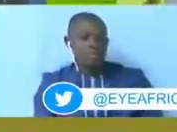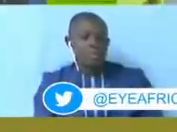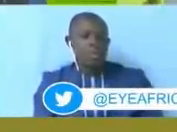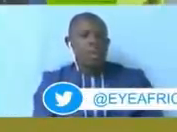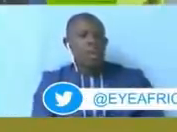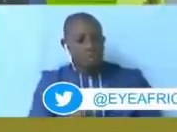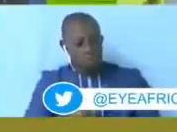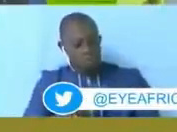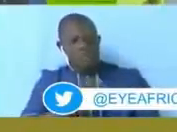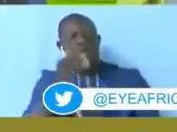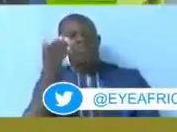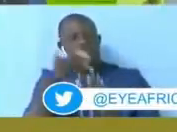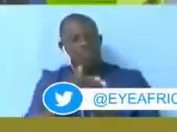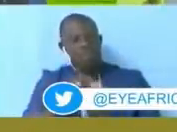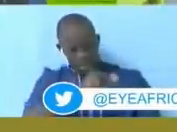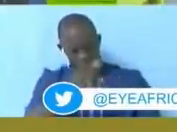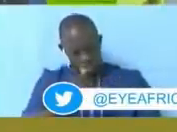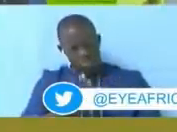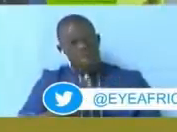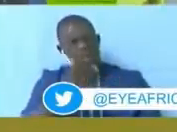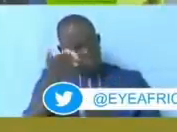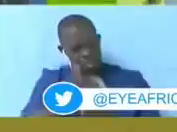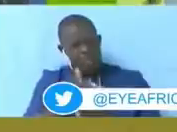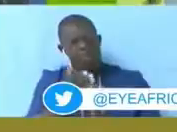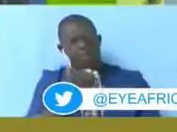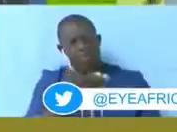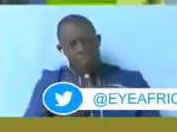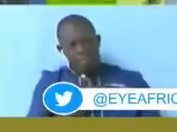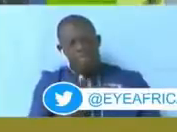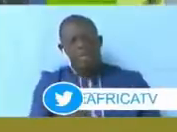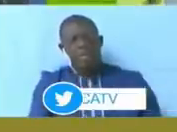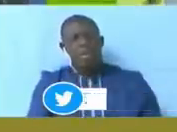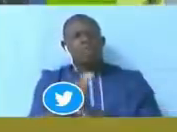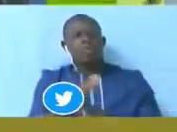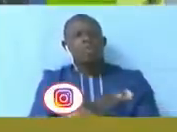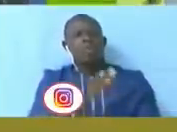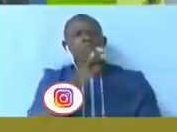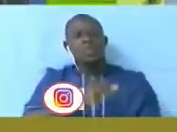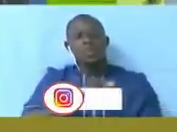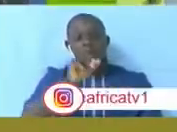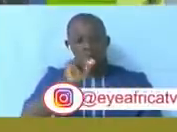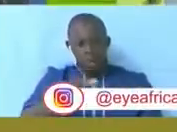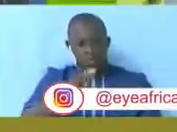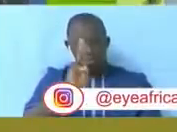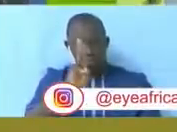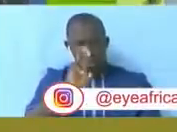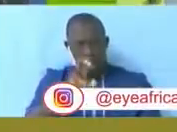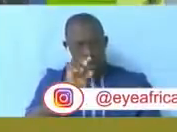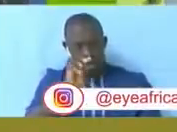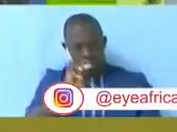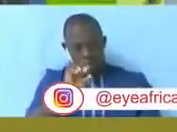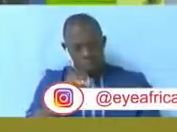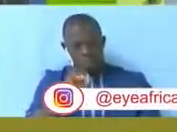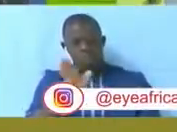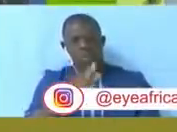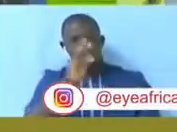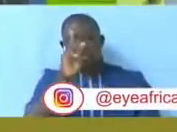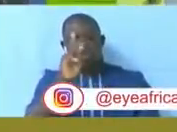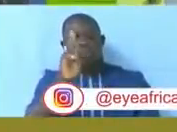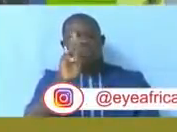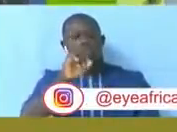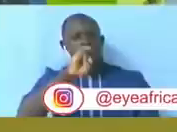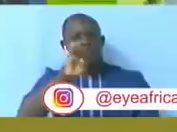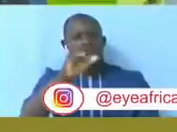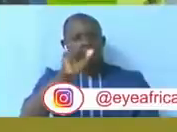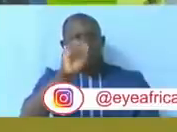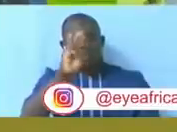and I believe him. Atel lata yo la nu defana lata la. That it was Mr. Numo Kujabi. Ko Mr. Numo Kujabi lamu.